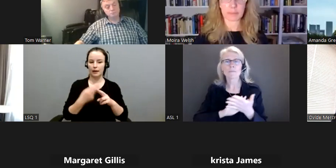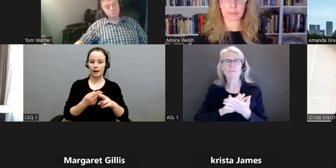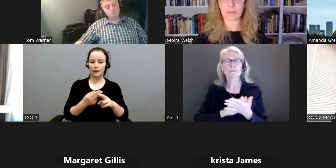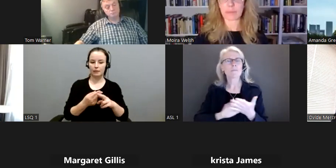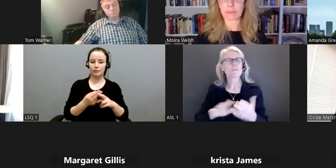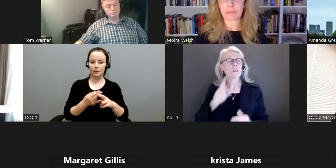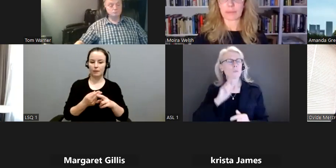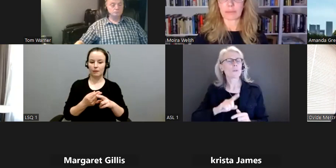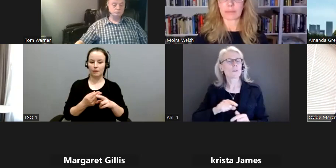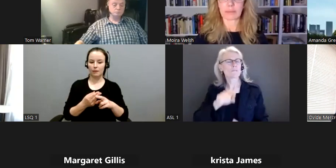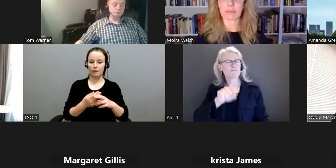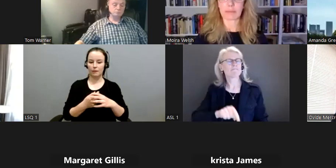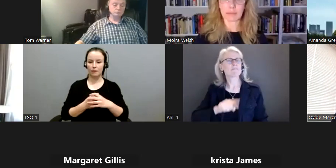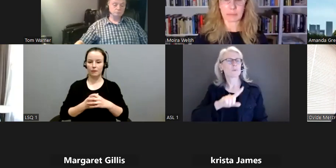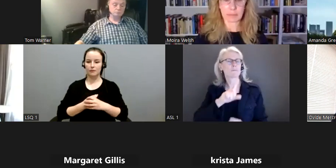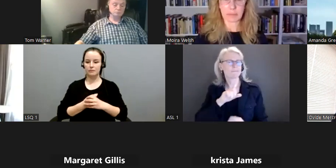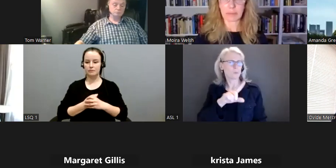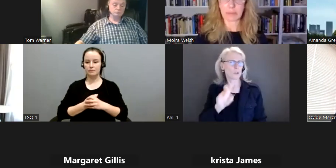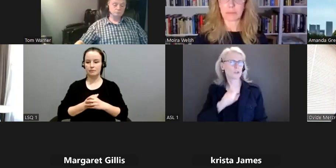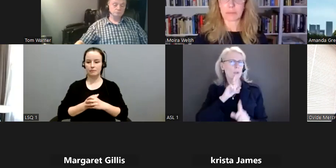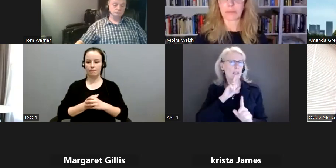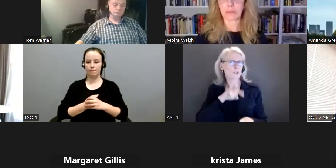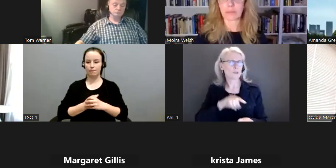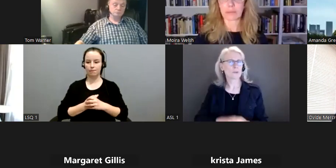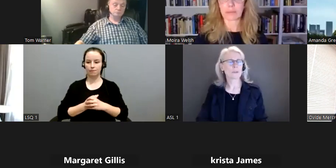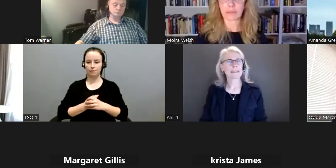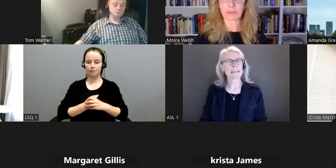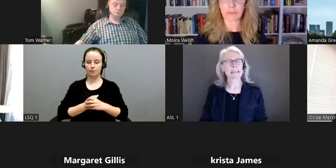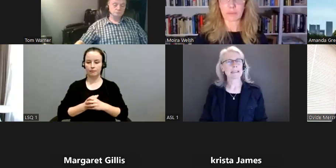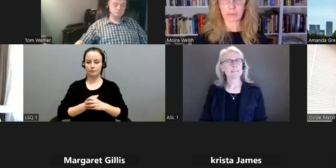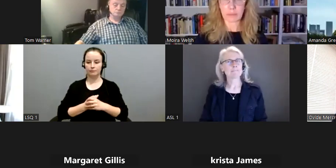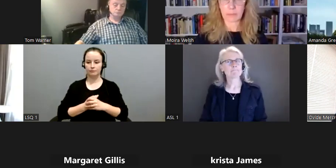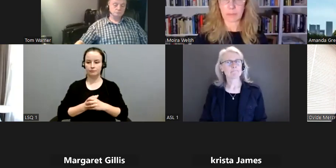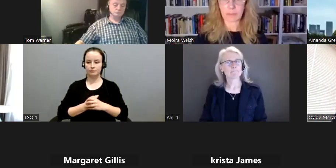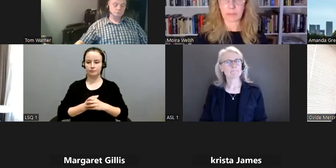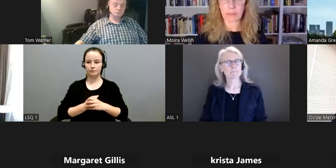I think people need to understand that there's a big difference between the